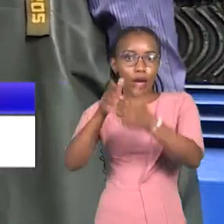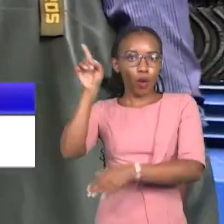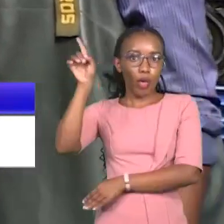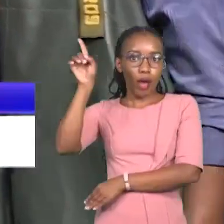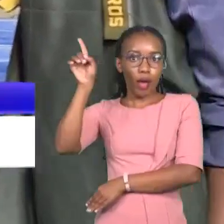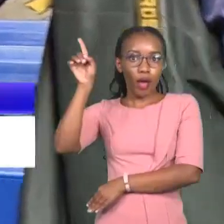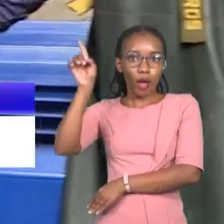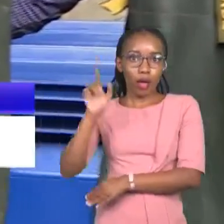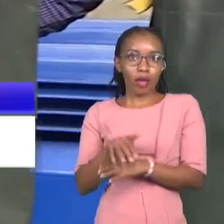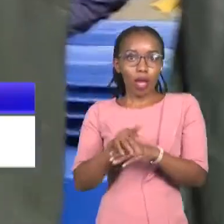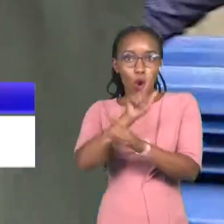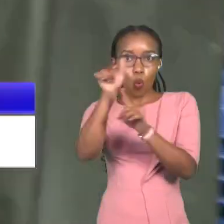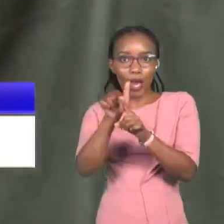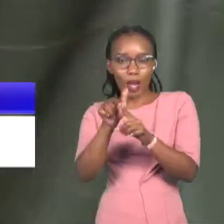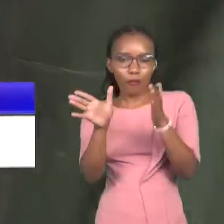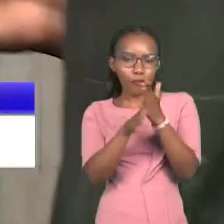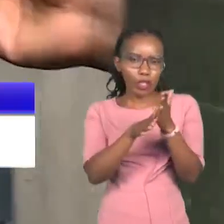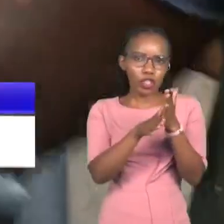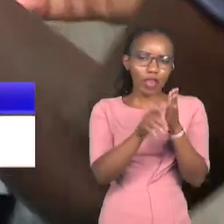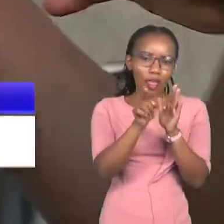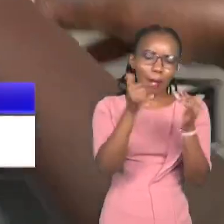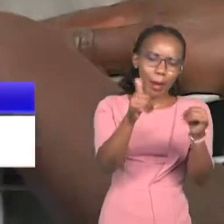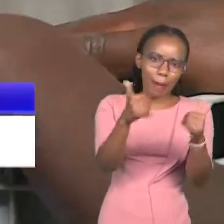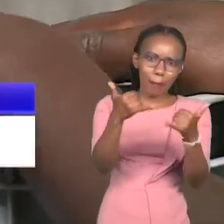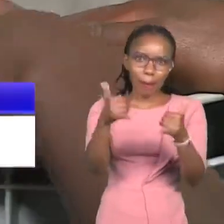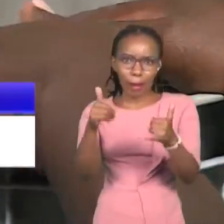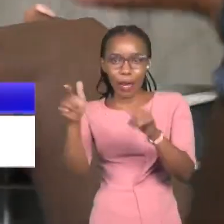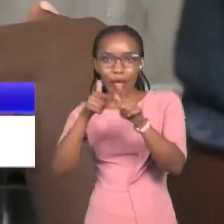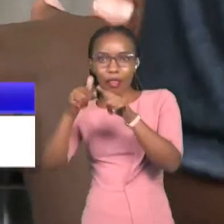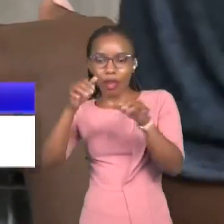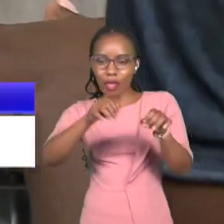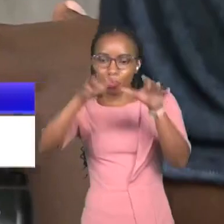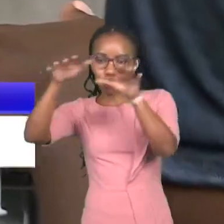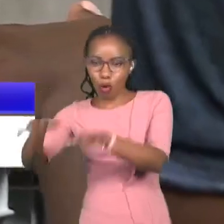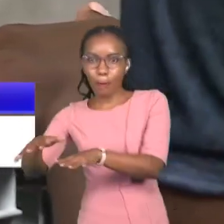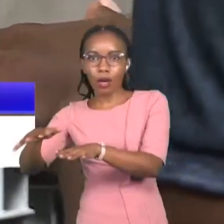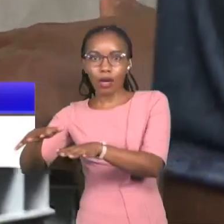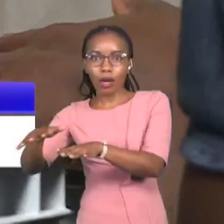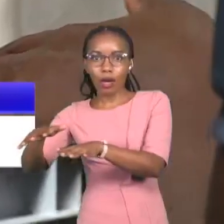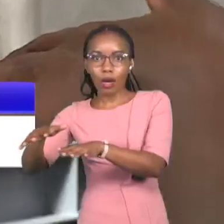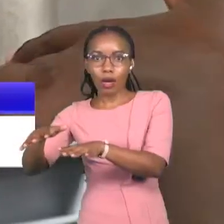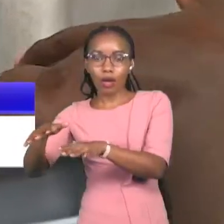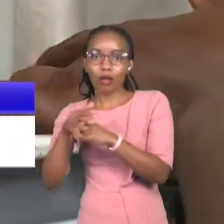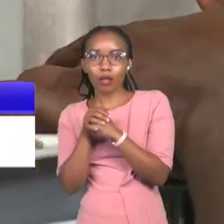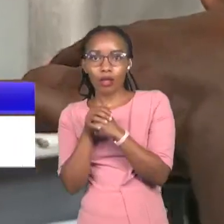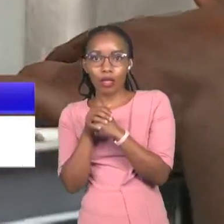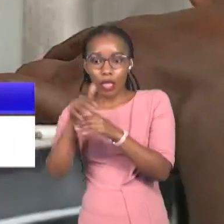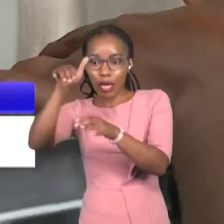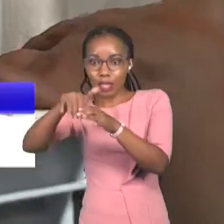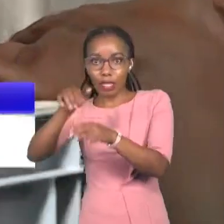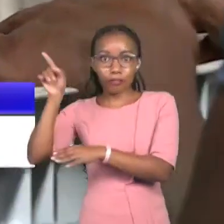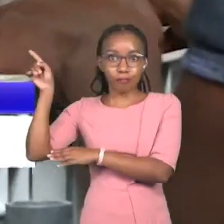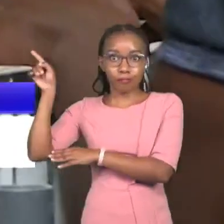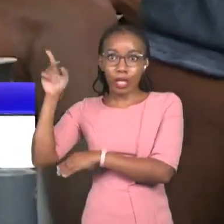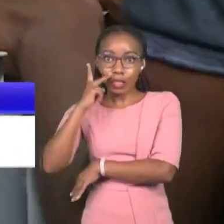jar. As they are playing here, they will be carried by the current and dropped in the troughs. We call this the troughs. And inside the troughs, you can